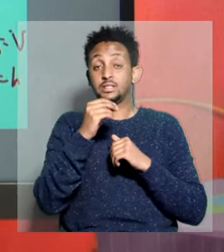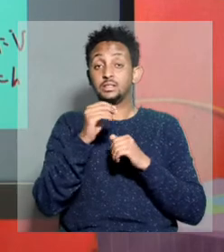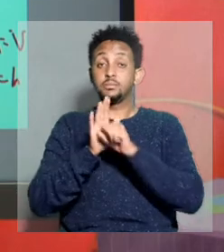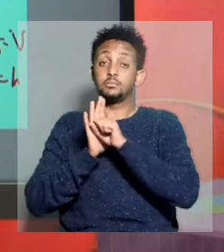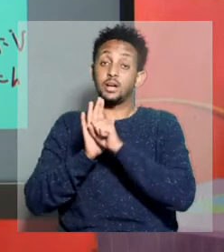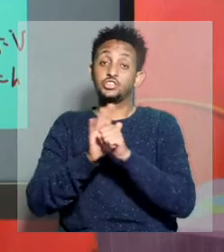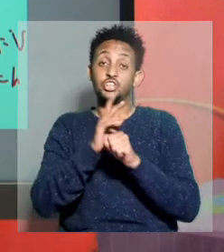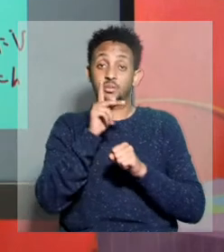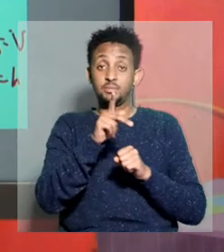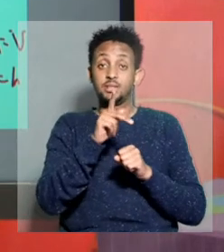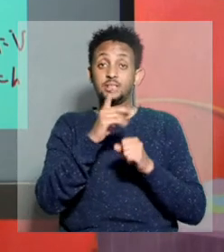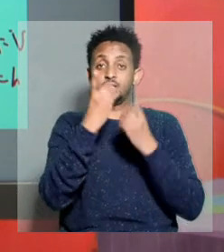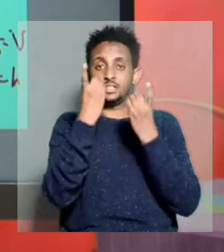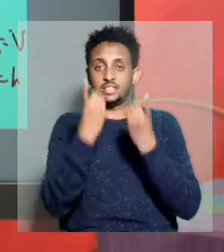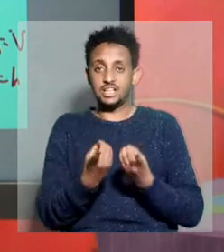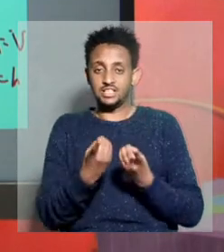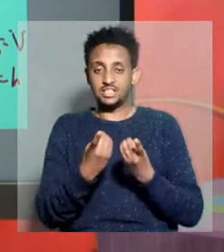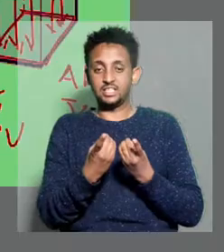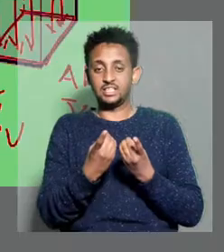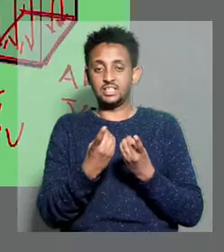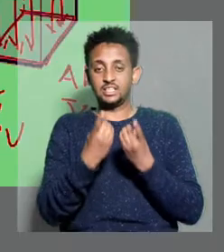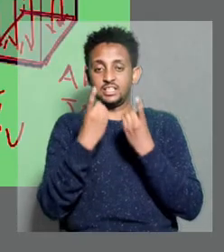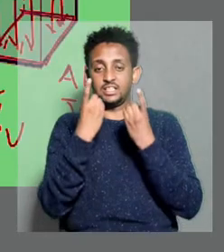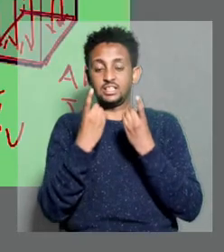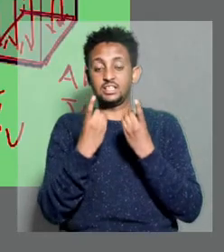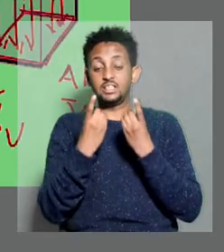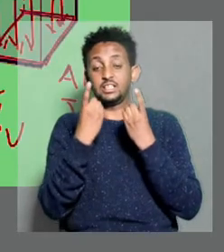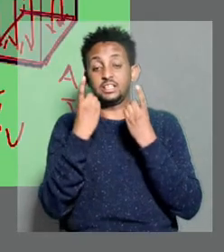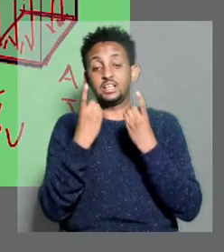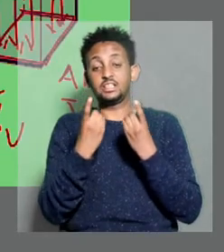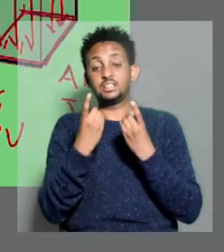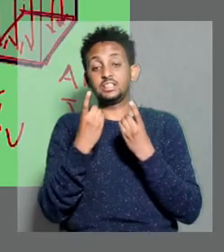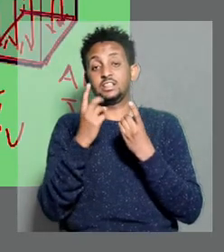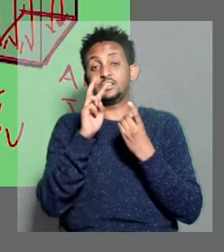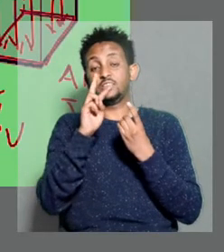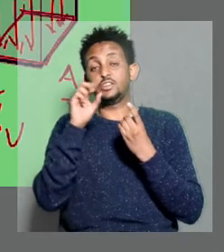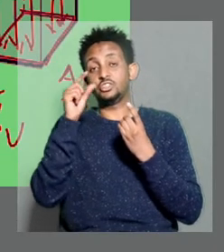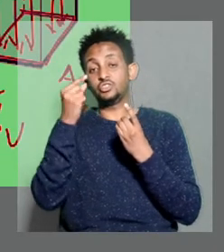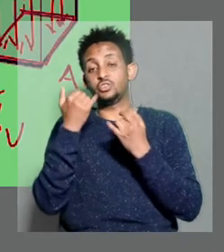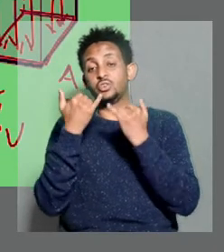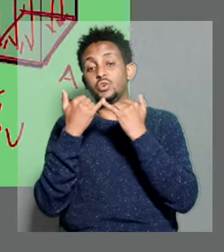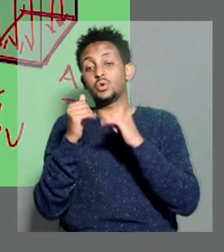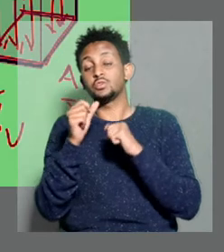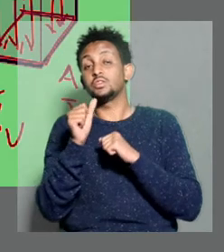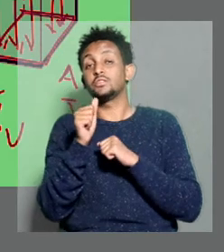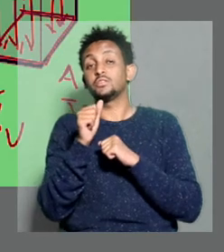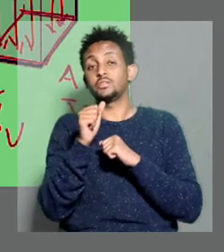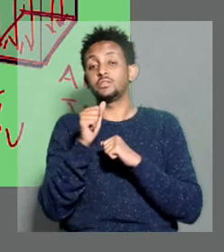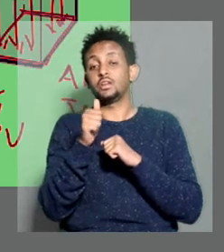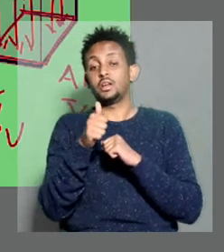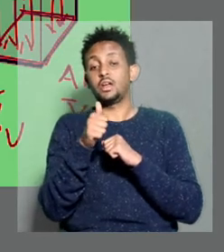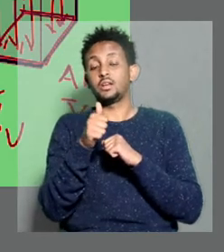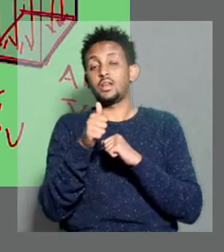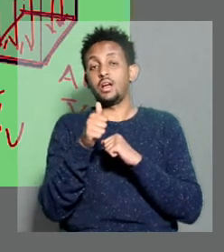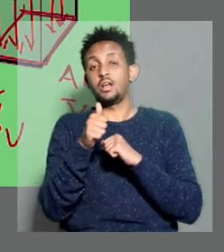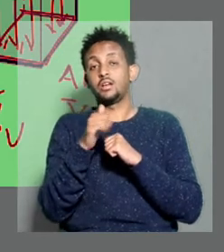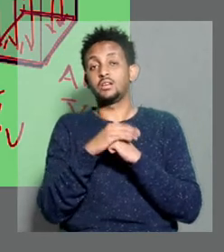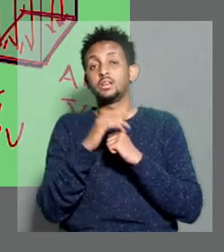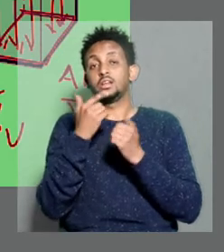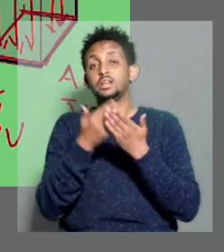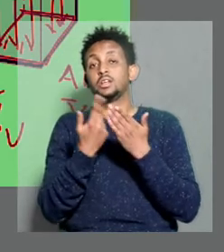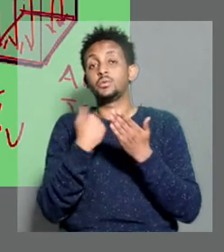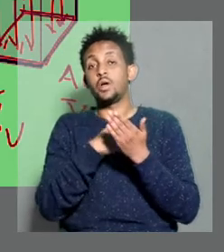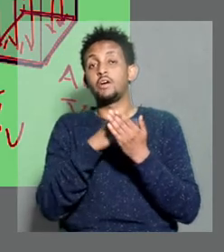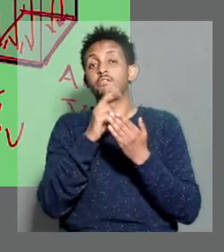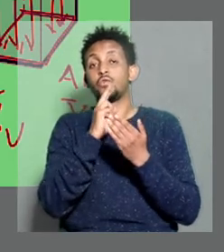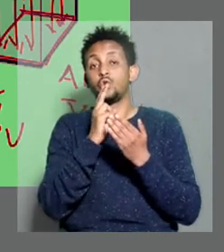pressure p, you have density rho, the volume of the object times gravity g over cross-sectional area A. Here you